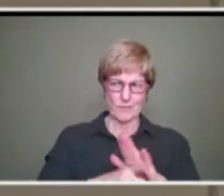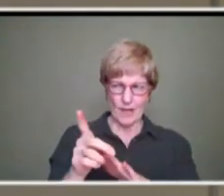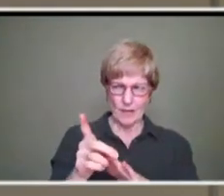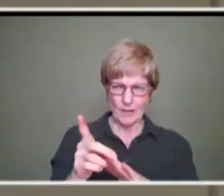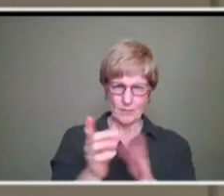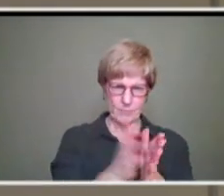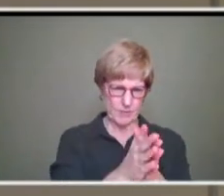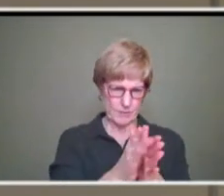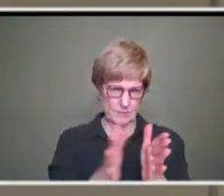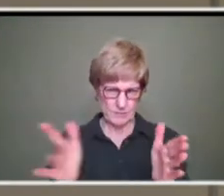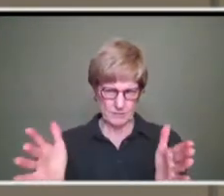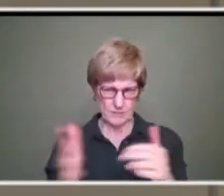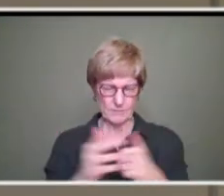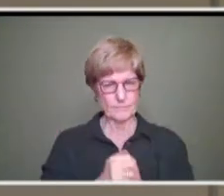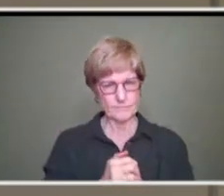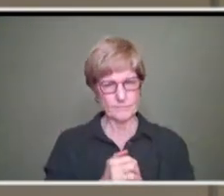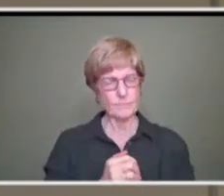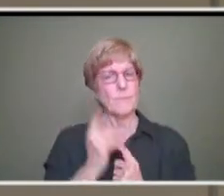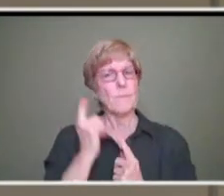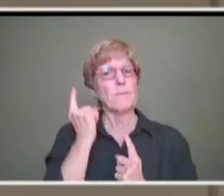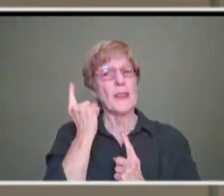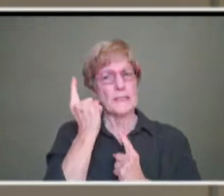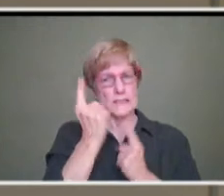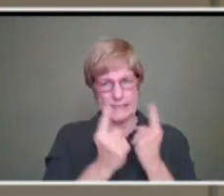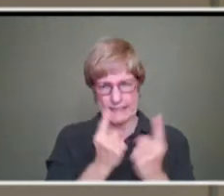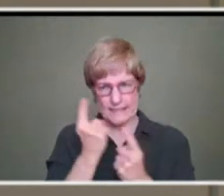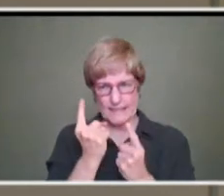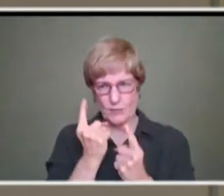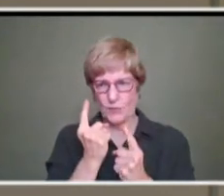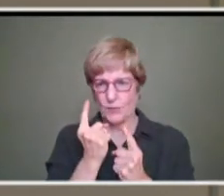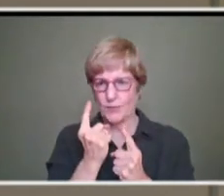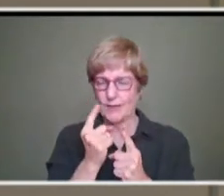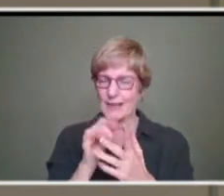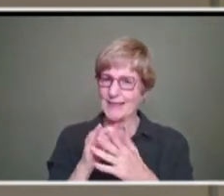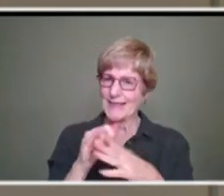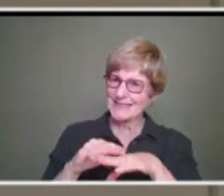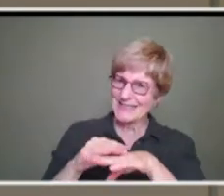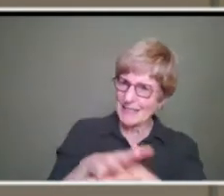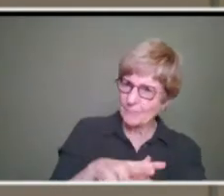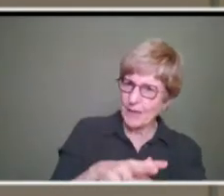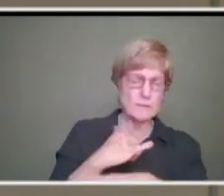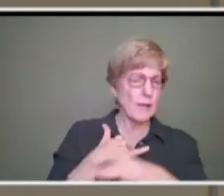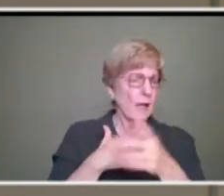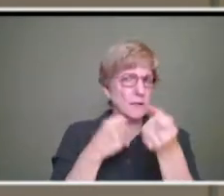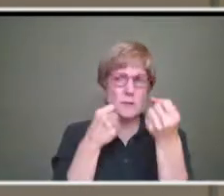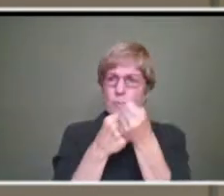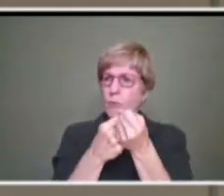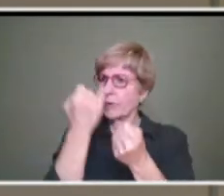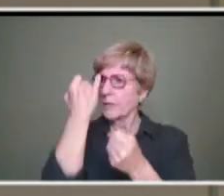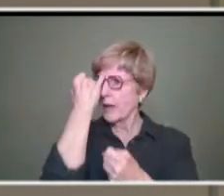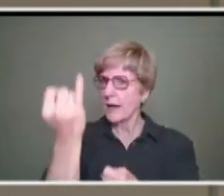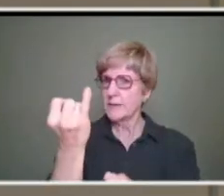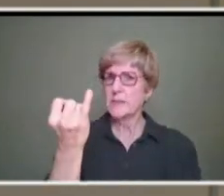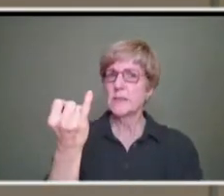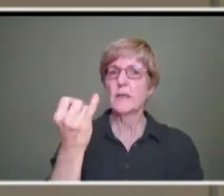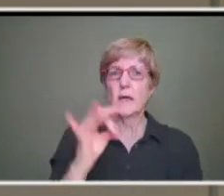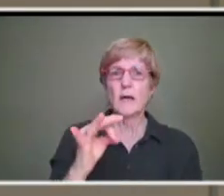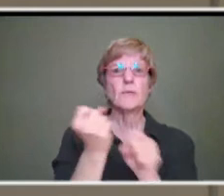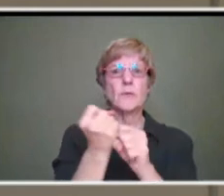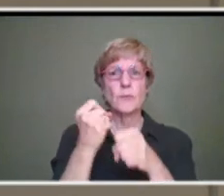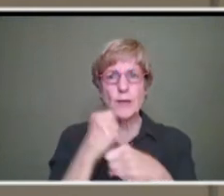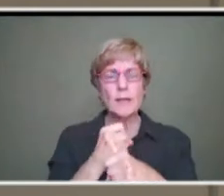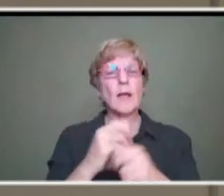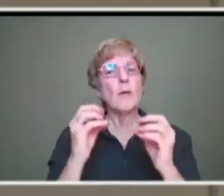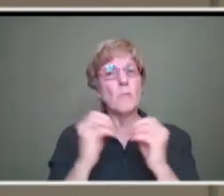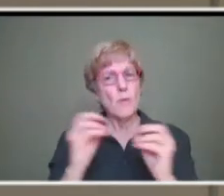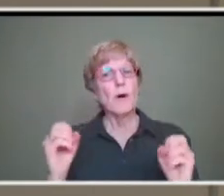I want us to take into consideration the impact I completely support the idea of creating more